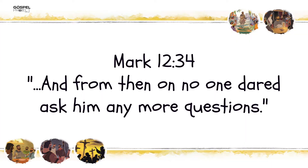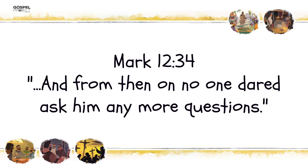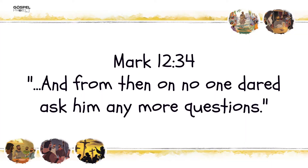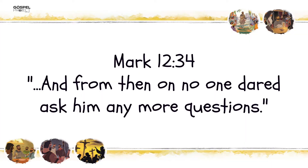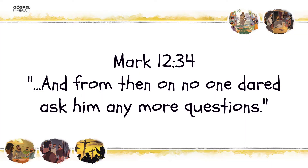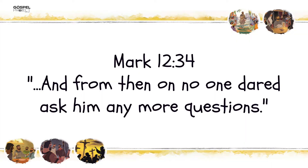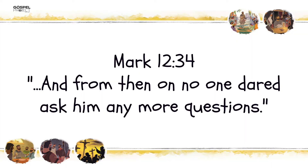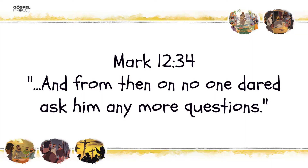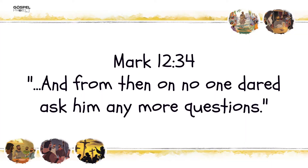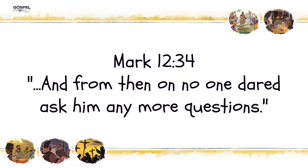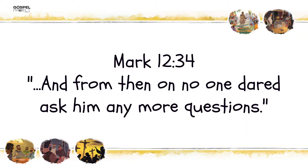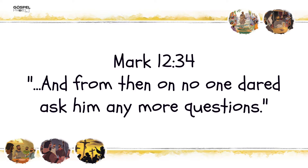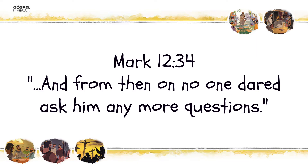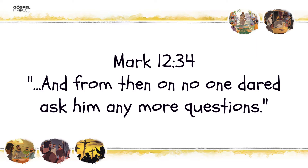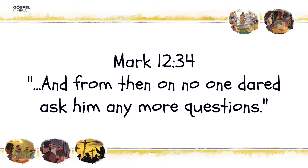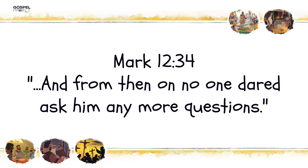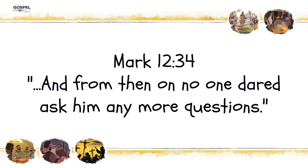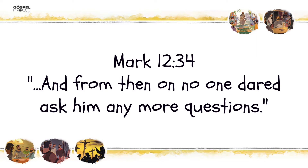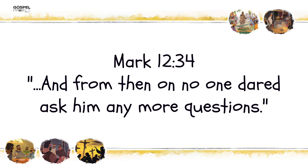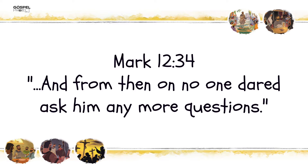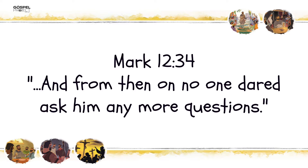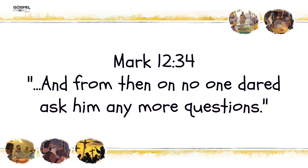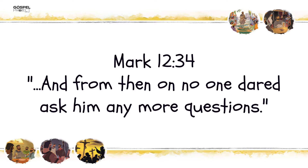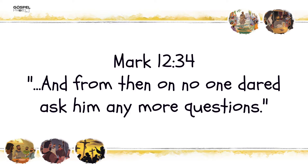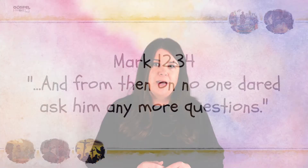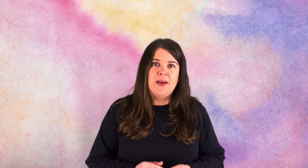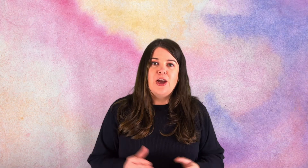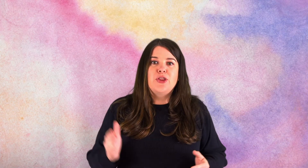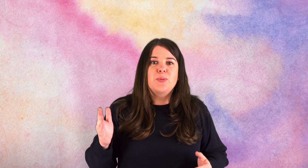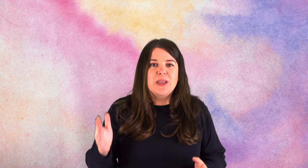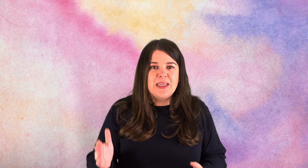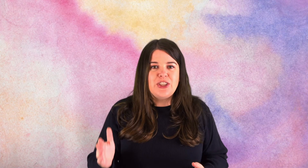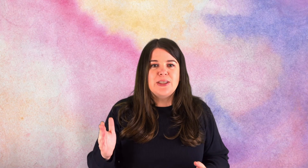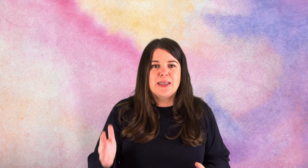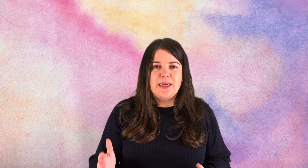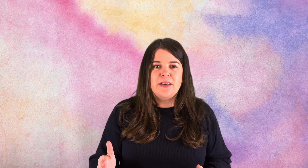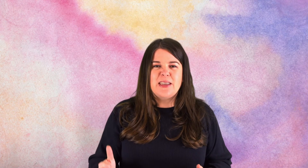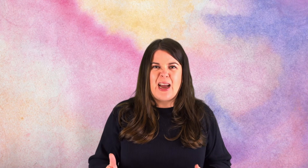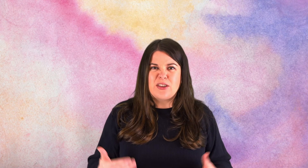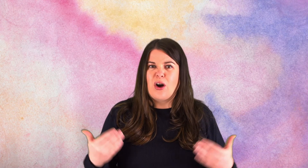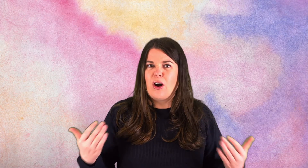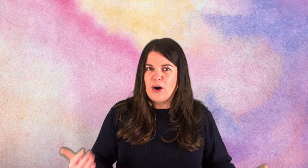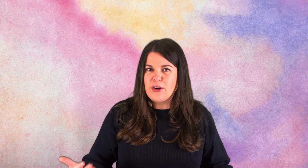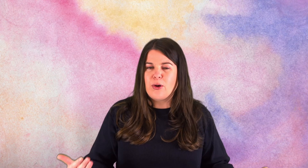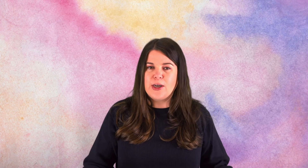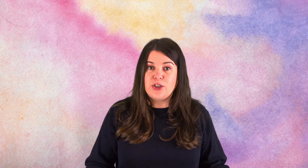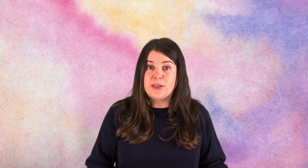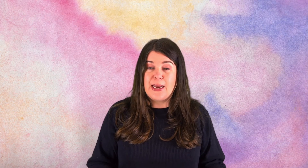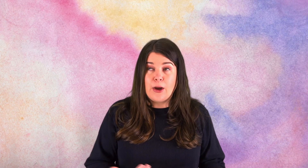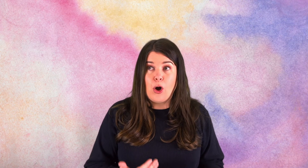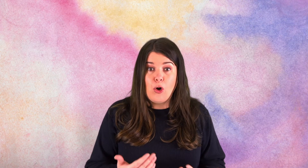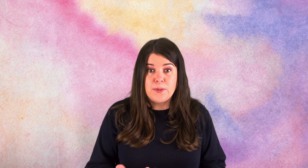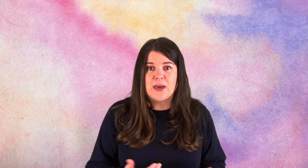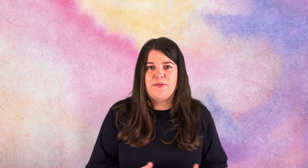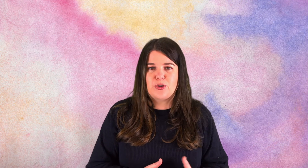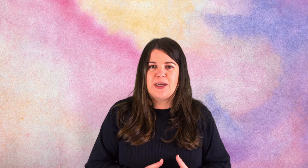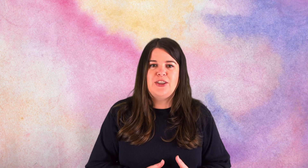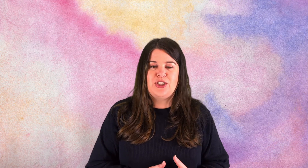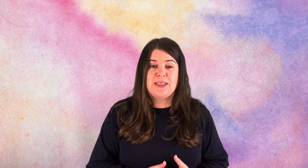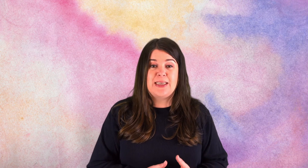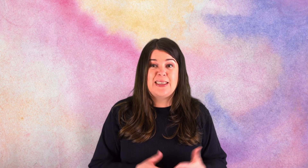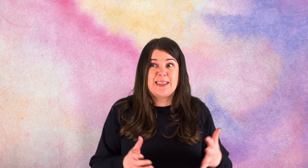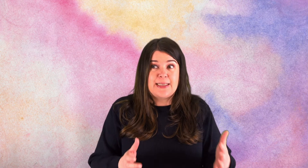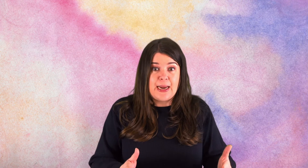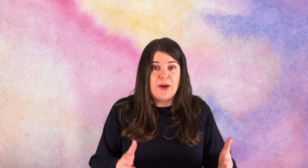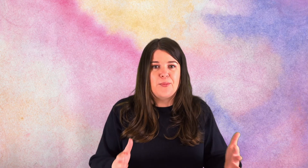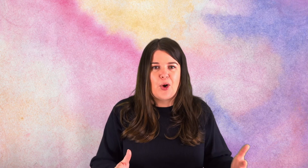and from then on, no one dared ask him any more questions. The religious leaders asked hard questions in hopes of tricking